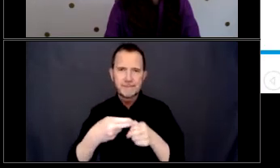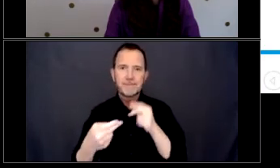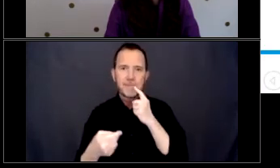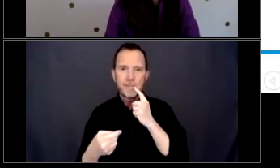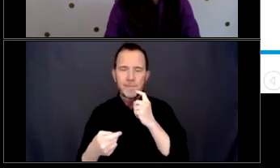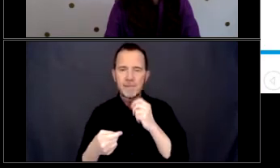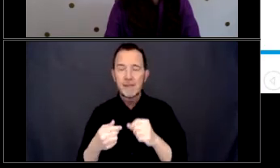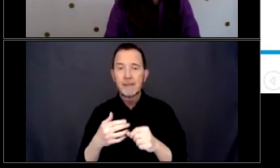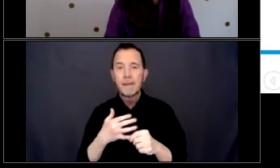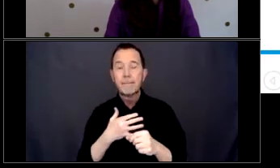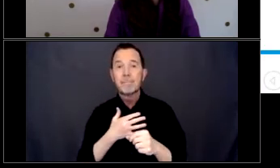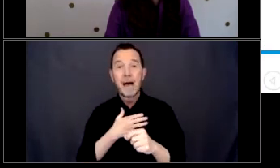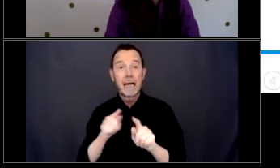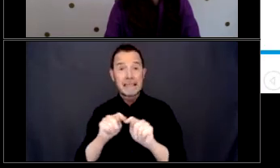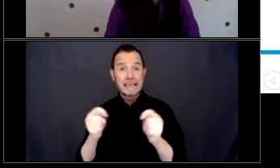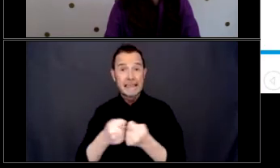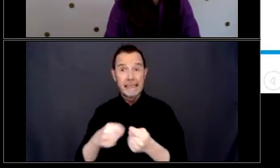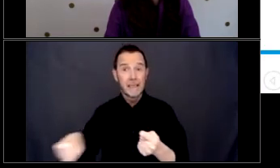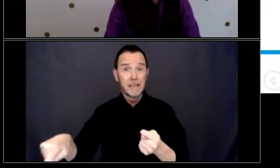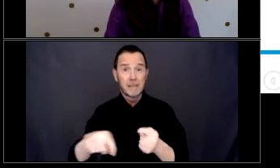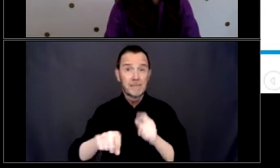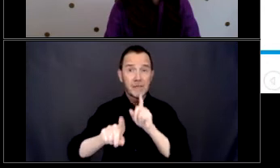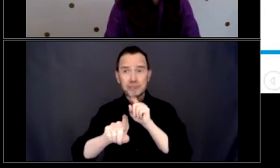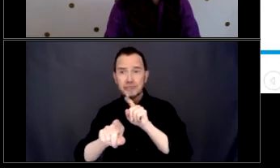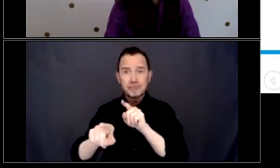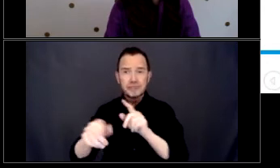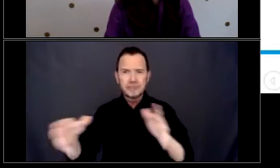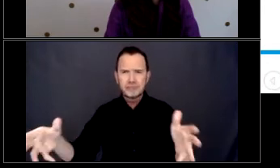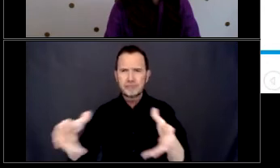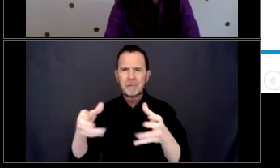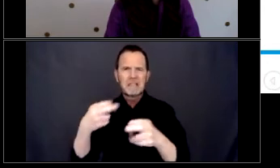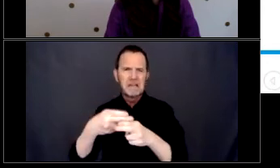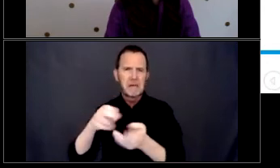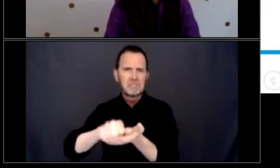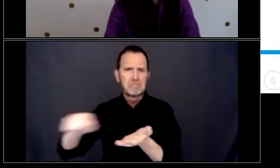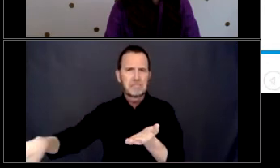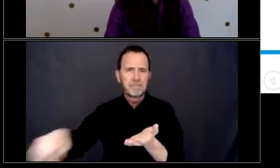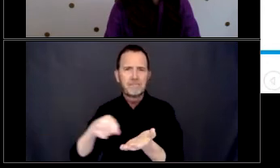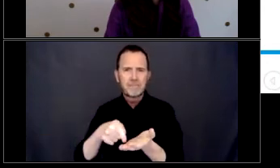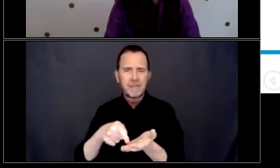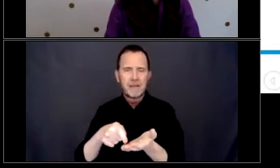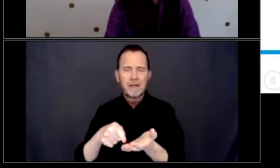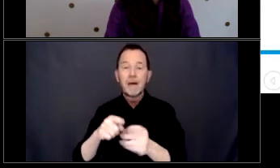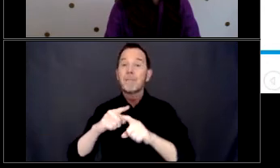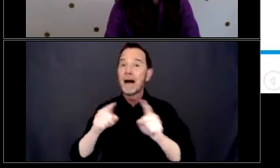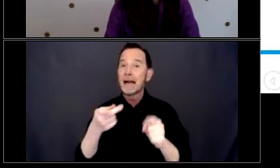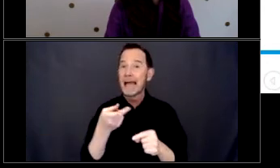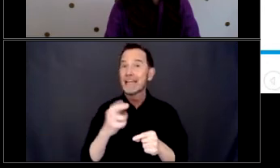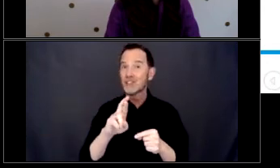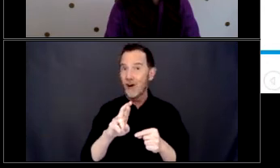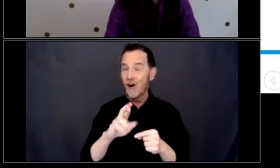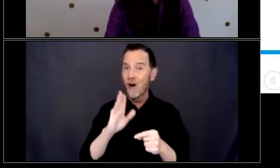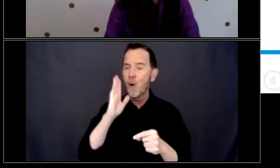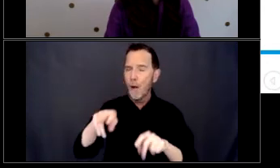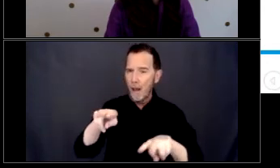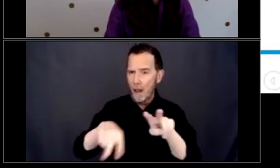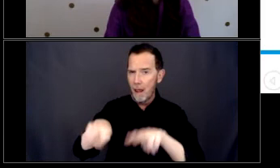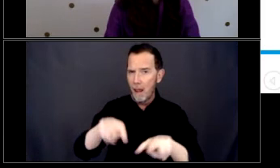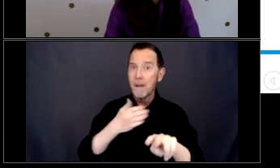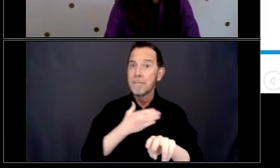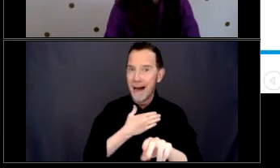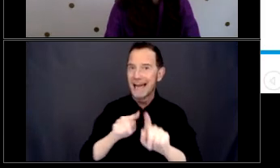get anonymized, and then I get graded on it. HR sits with me and says, hey, Porva, here's some things we're hearing.